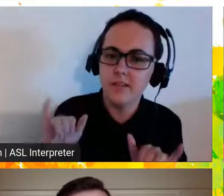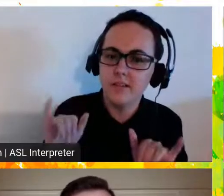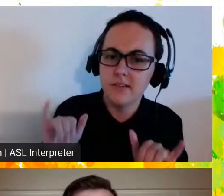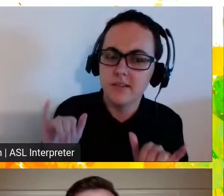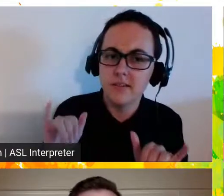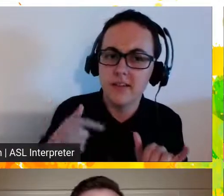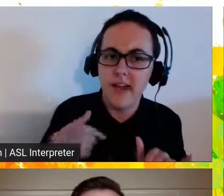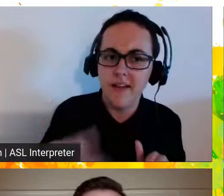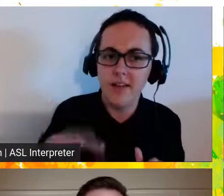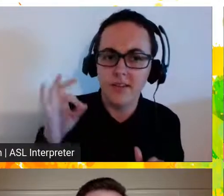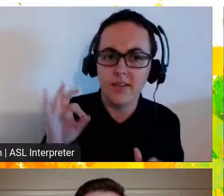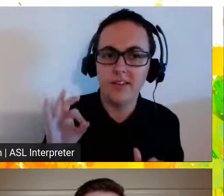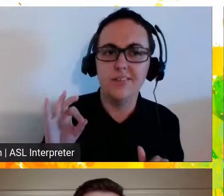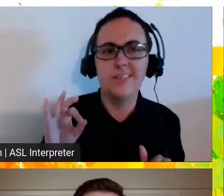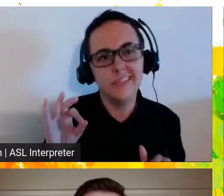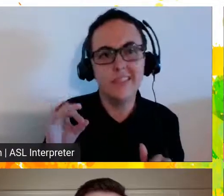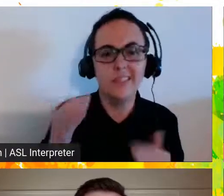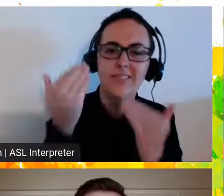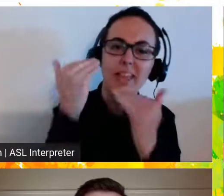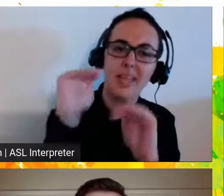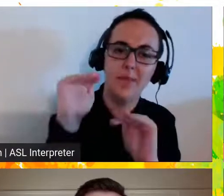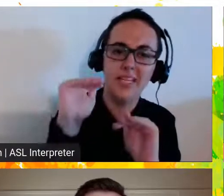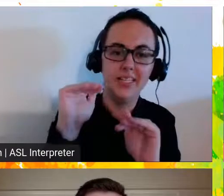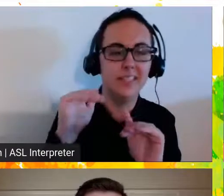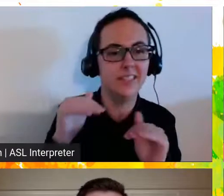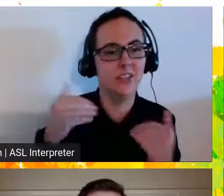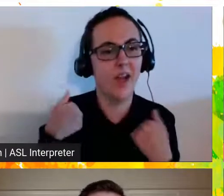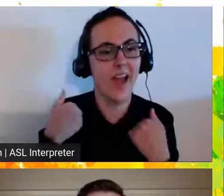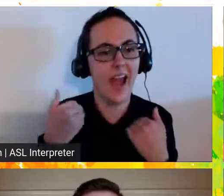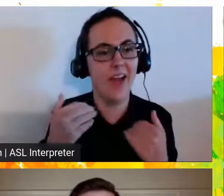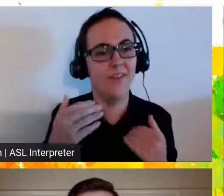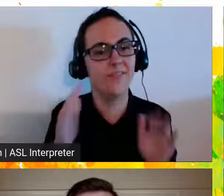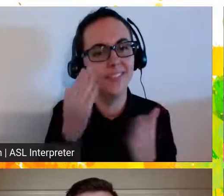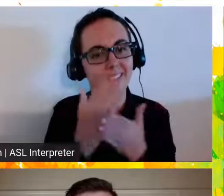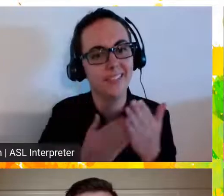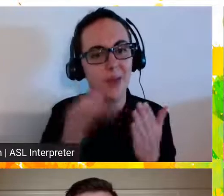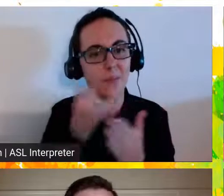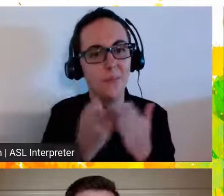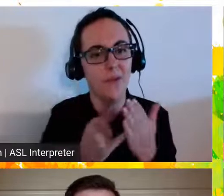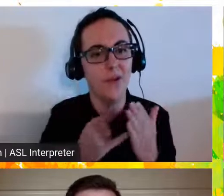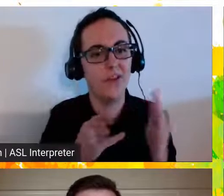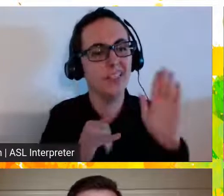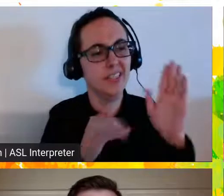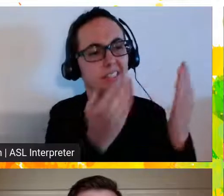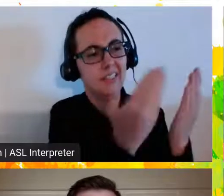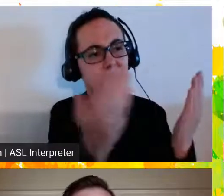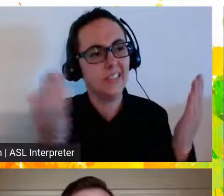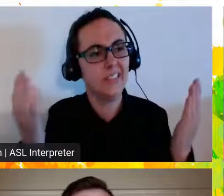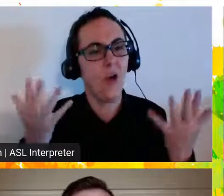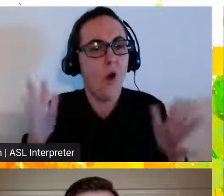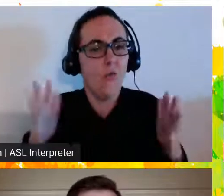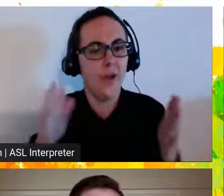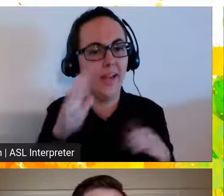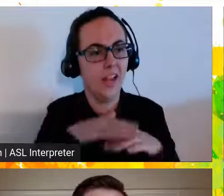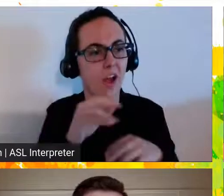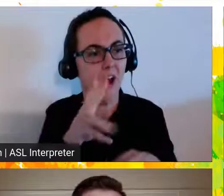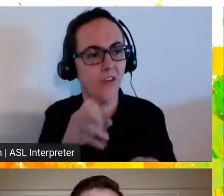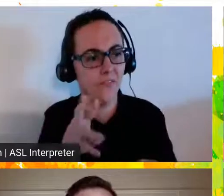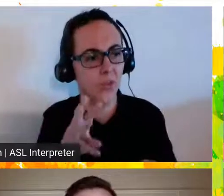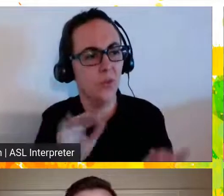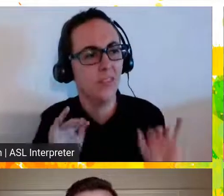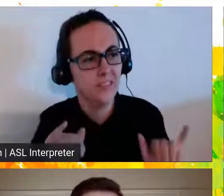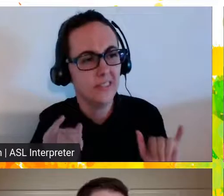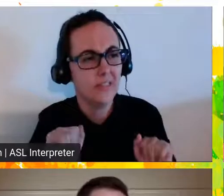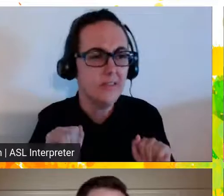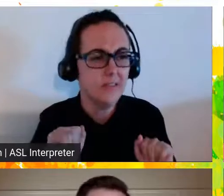artworks that were on view at the time. And so I thought quickly that I was going to have to sort of decouple the tour from the artist's identity